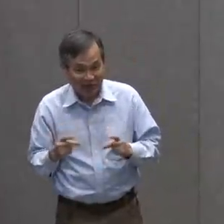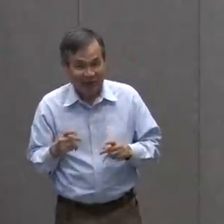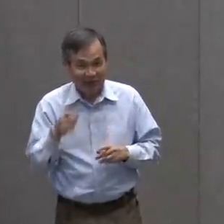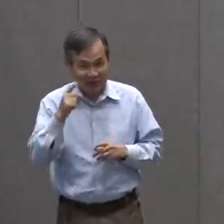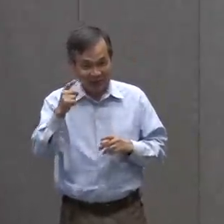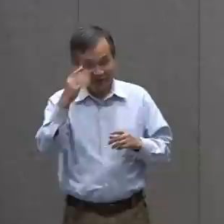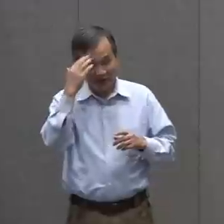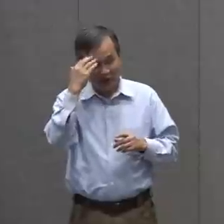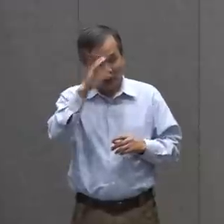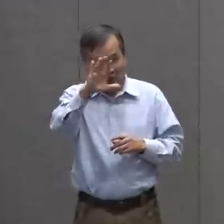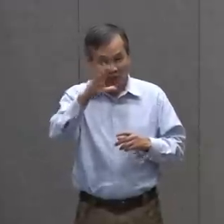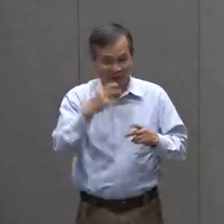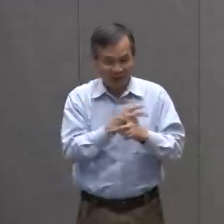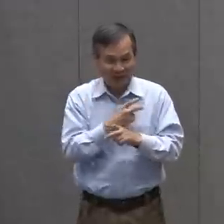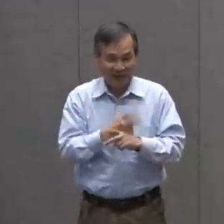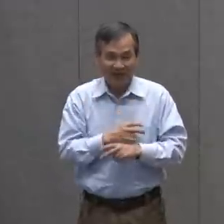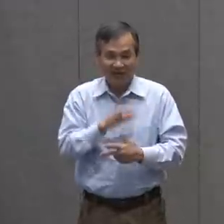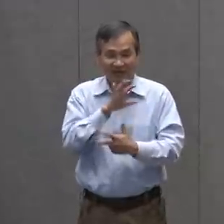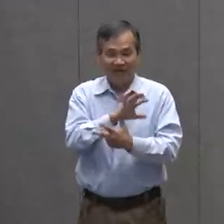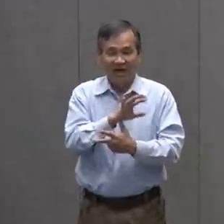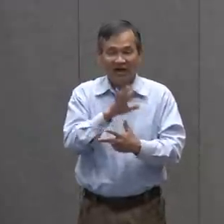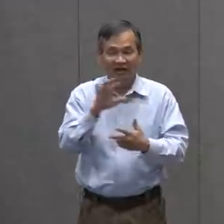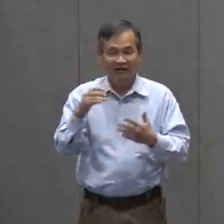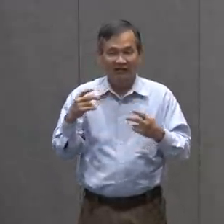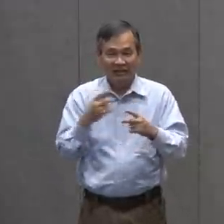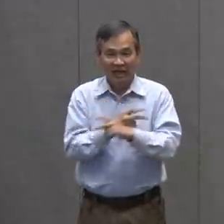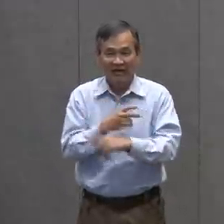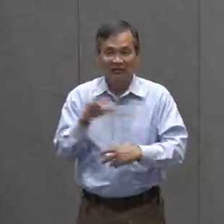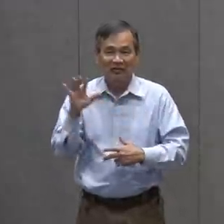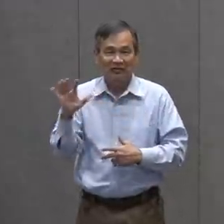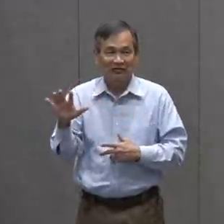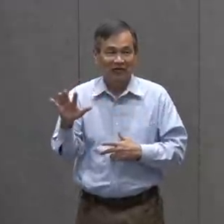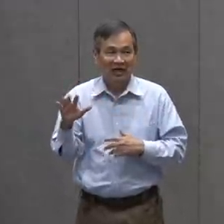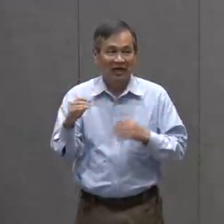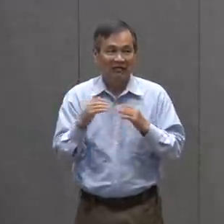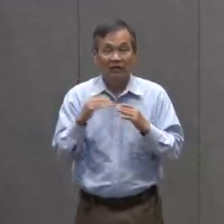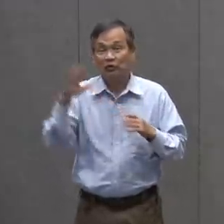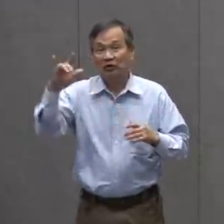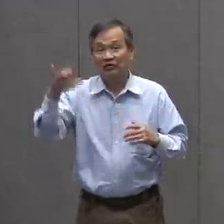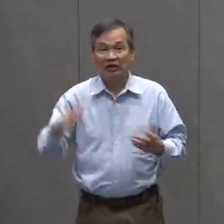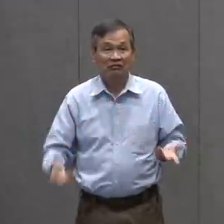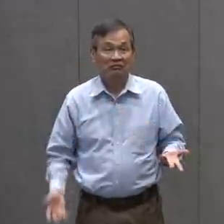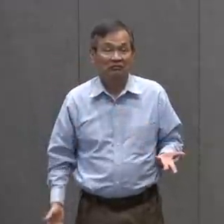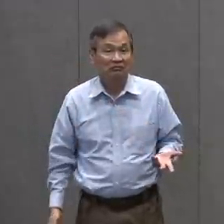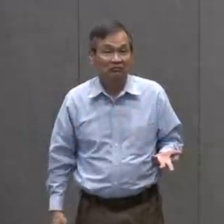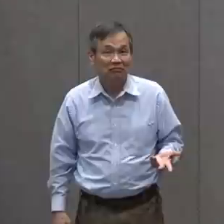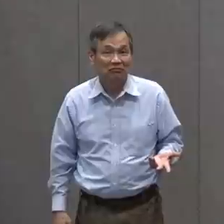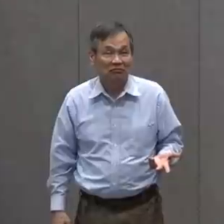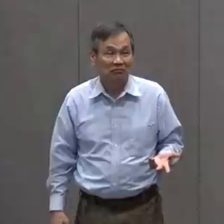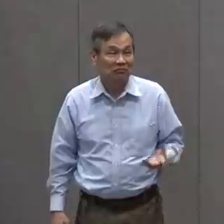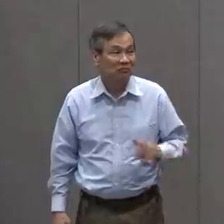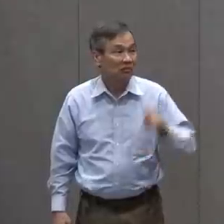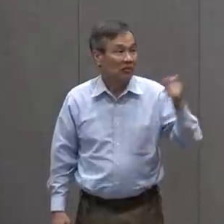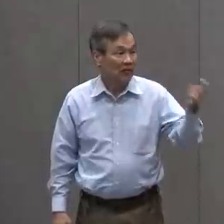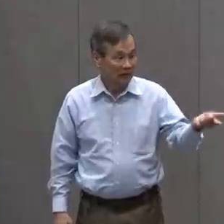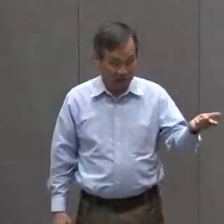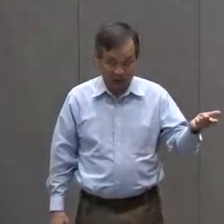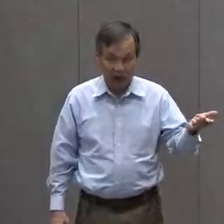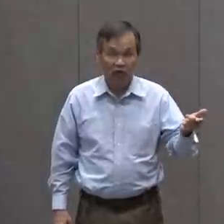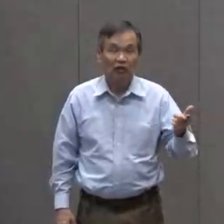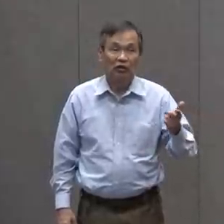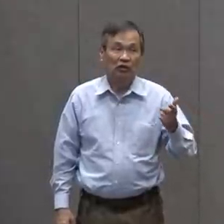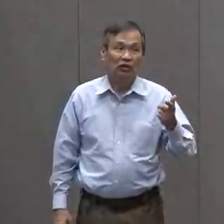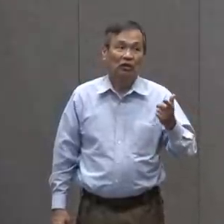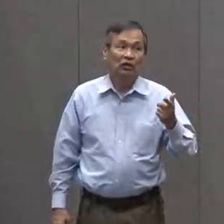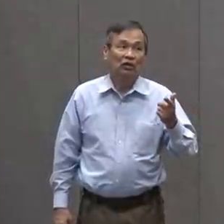multiplication, if I picked my 5 and 5, I could put my sticky note on 25. Then Mrs. Sears will take her row,